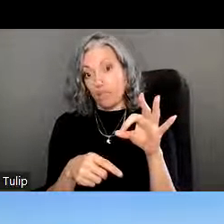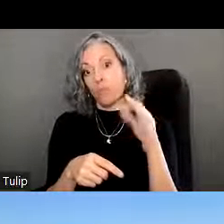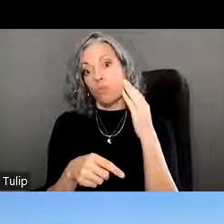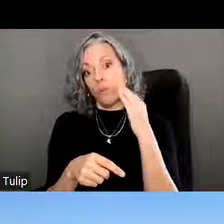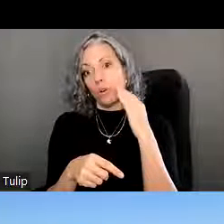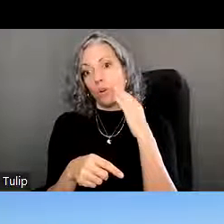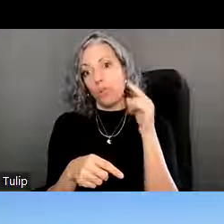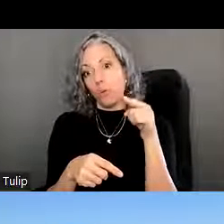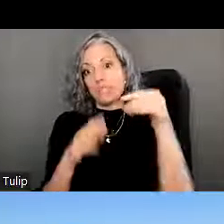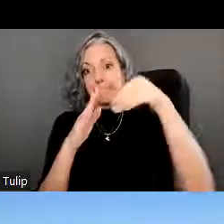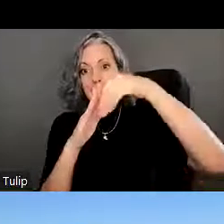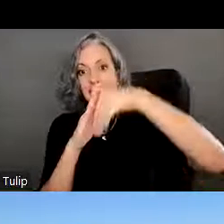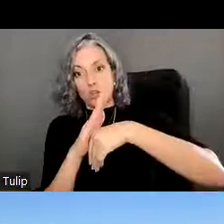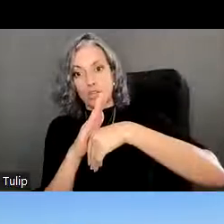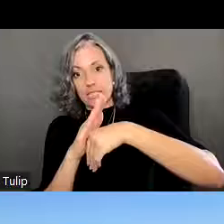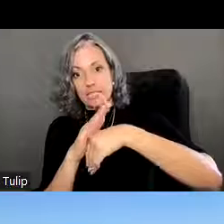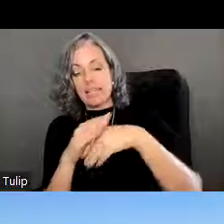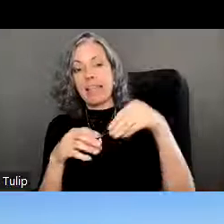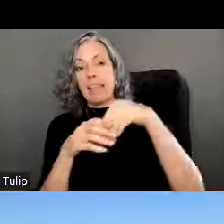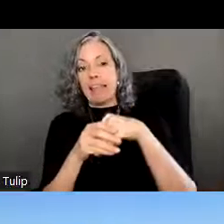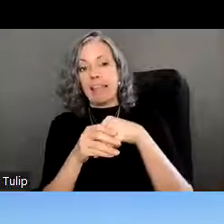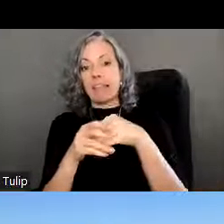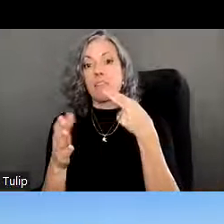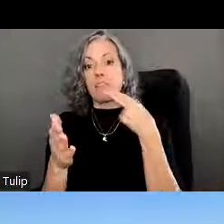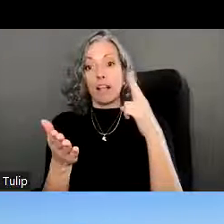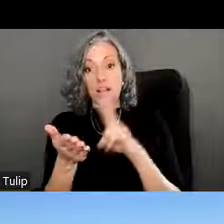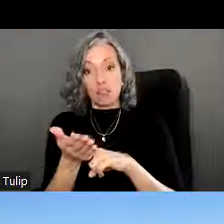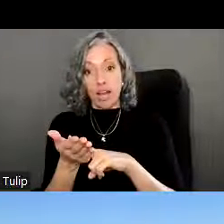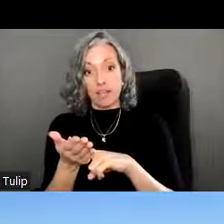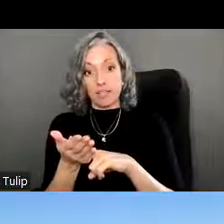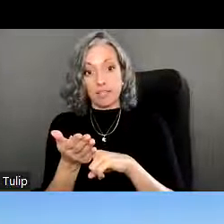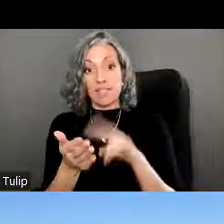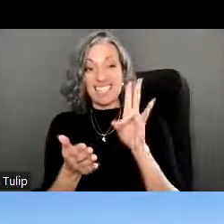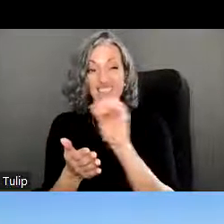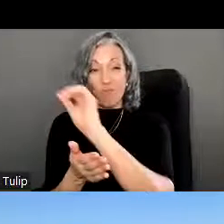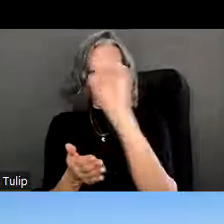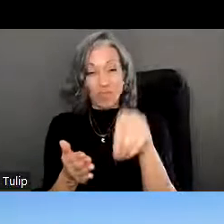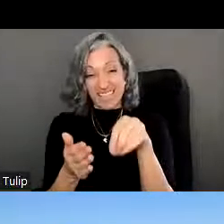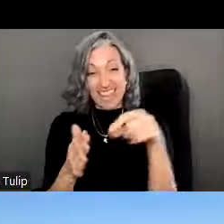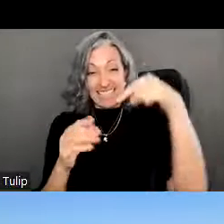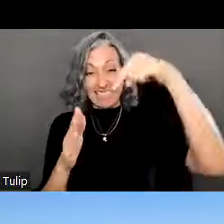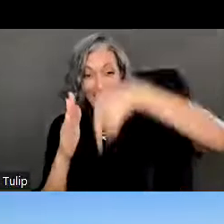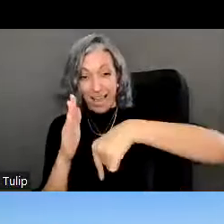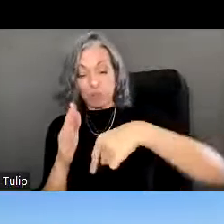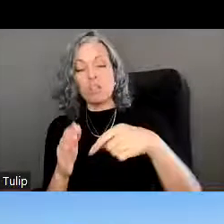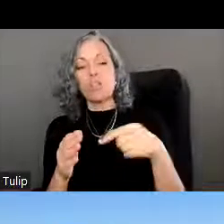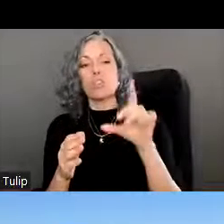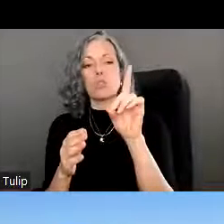significant decrease in the contract amounts by 75%. So many of these data